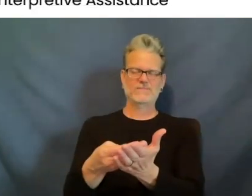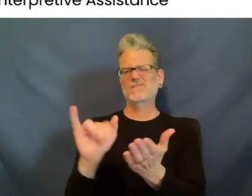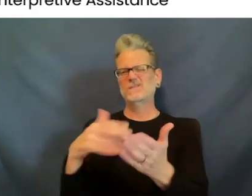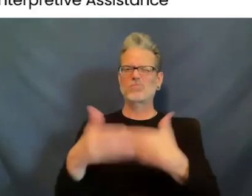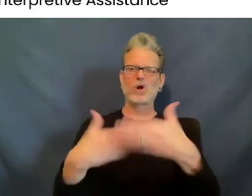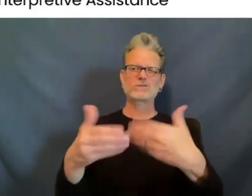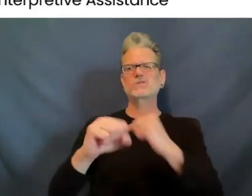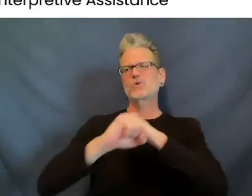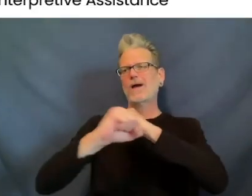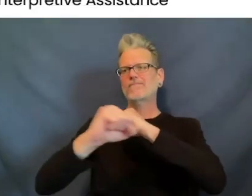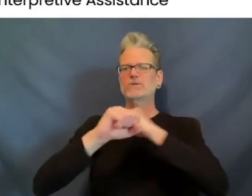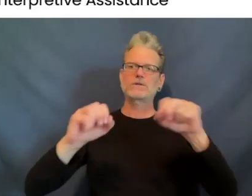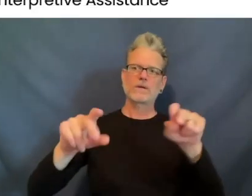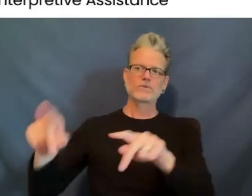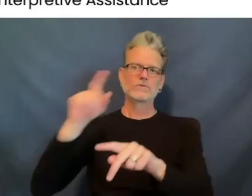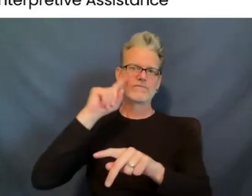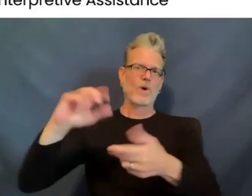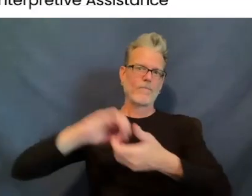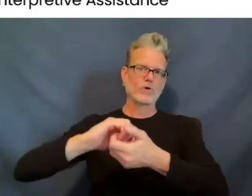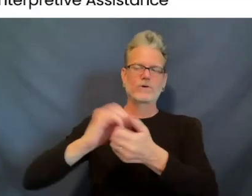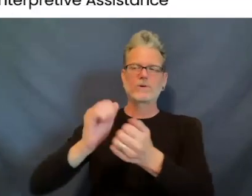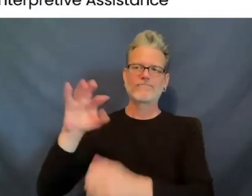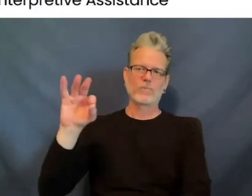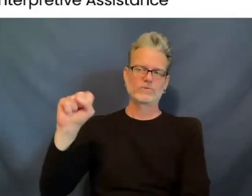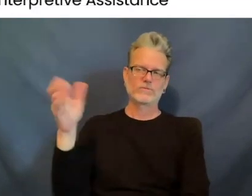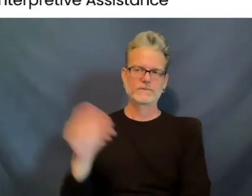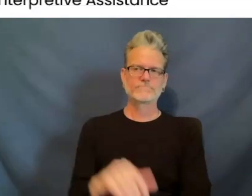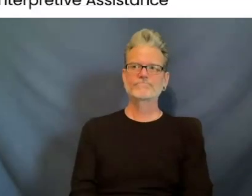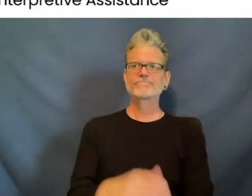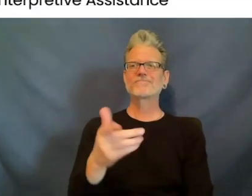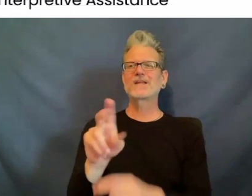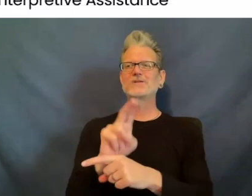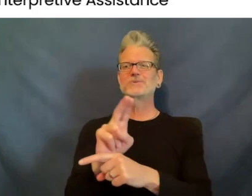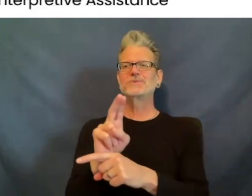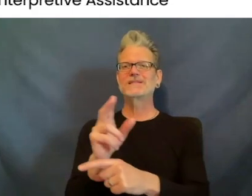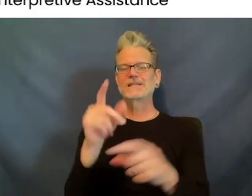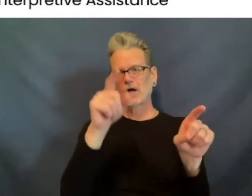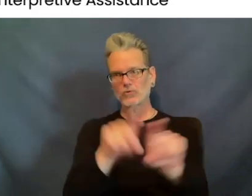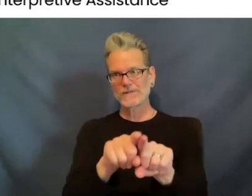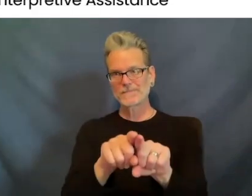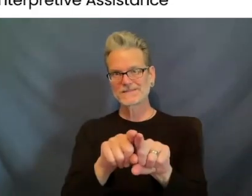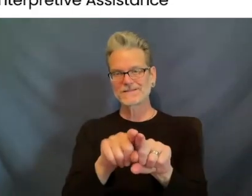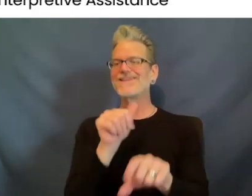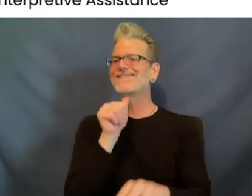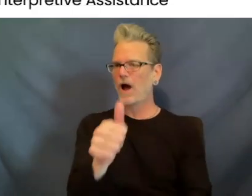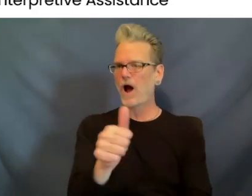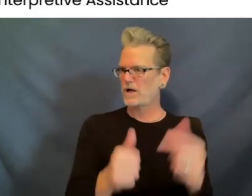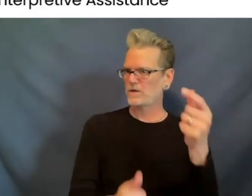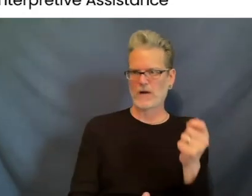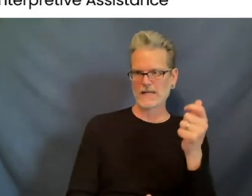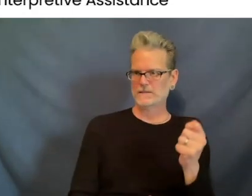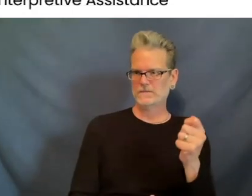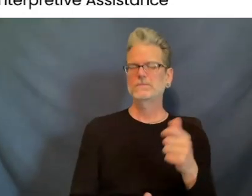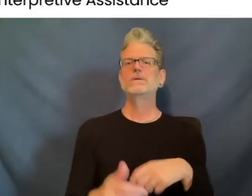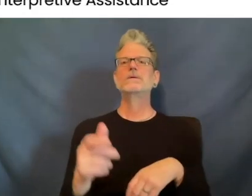advertise opportunities for partnering with the Forest Service using agreements and not grants. A process working with